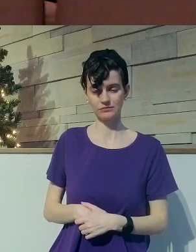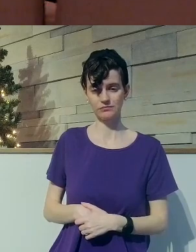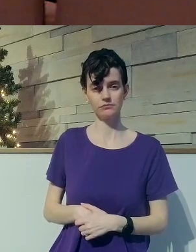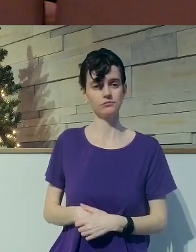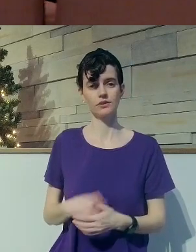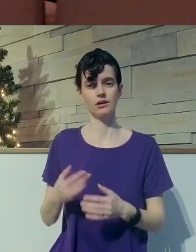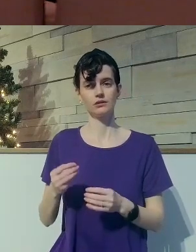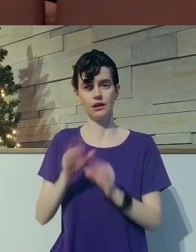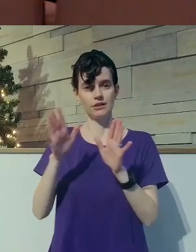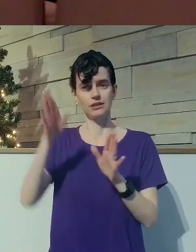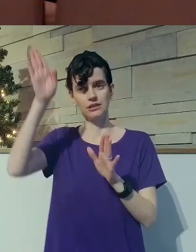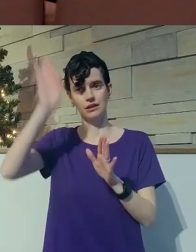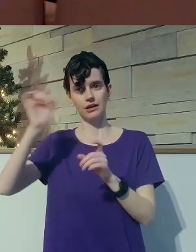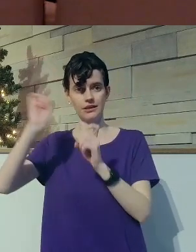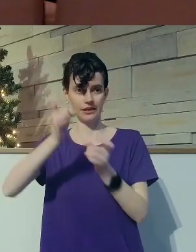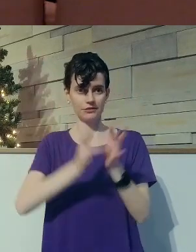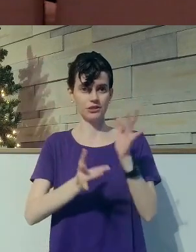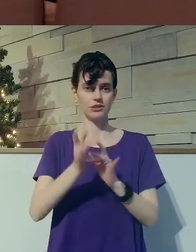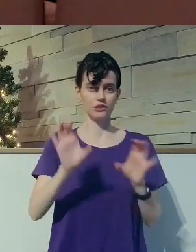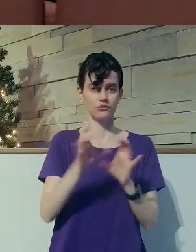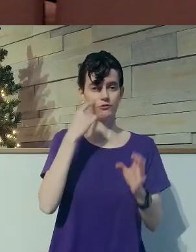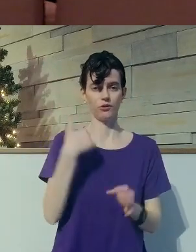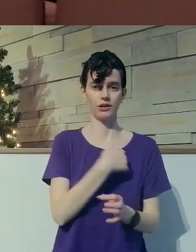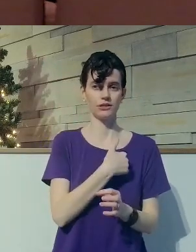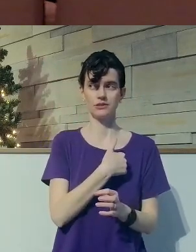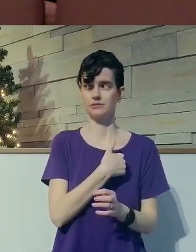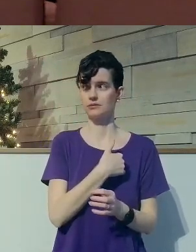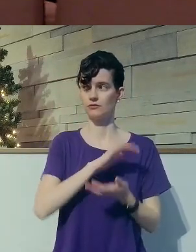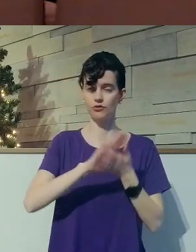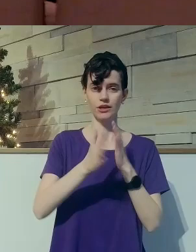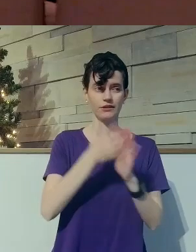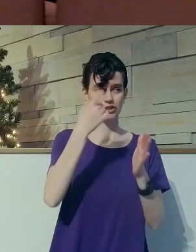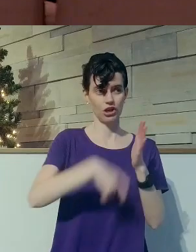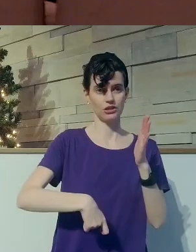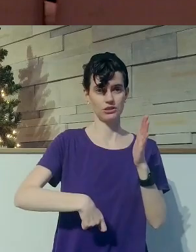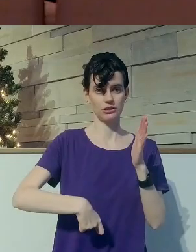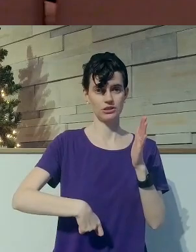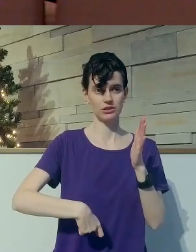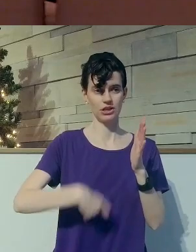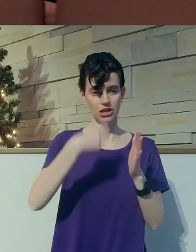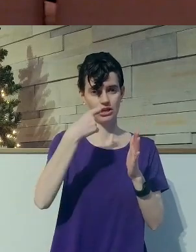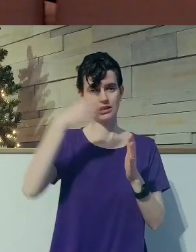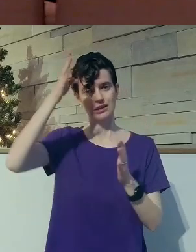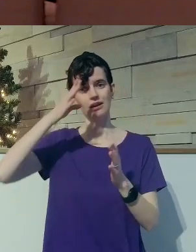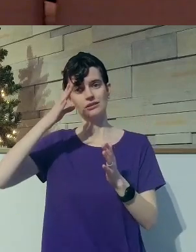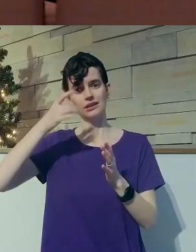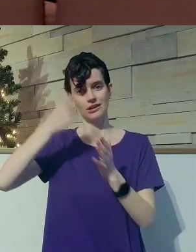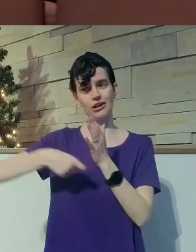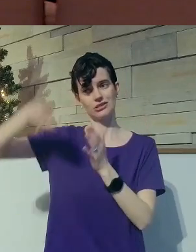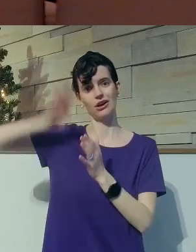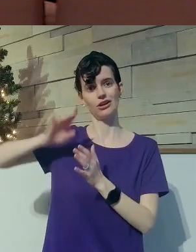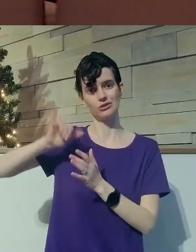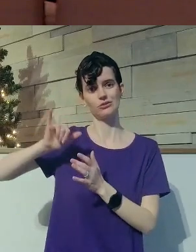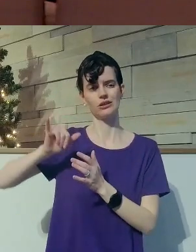So, of course, God gave His Son Jesus to do that for us. Forgiveness cost, and it cost God too.